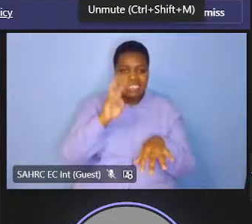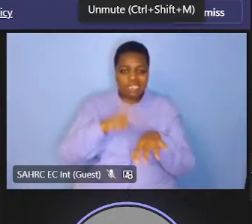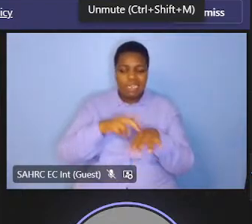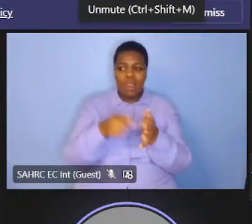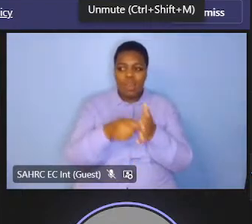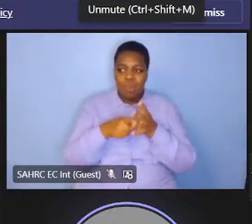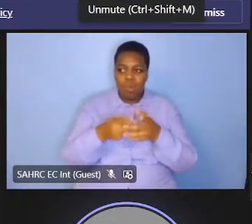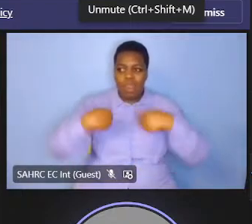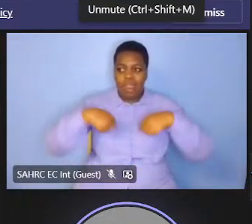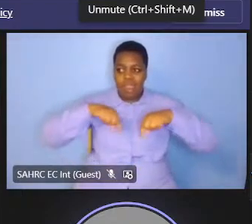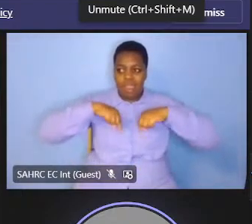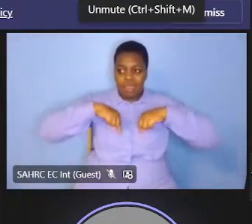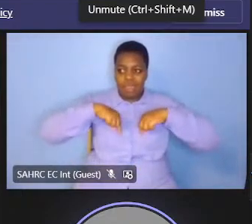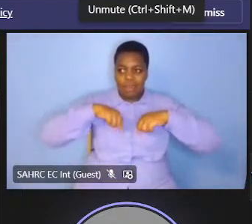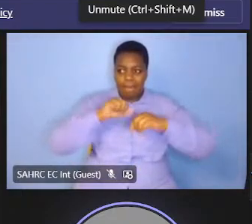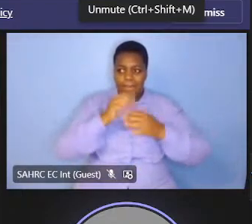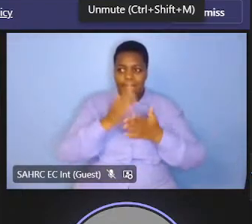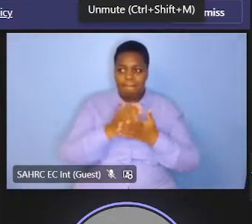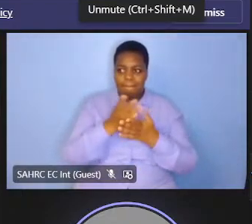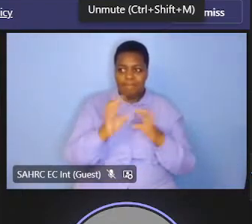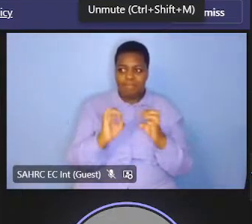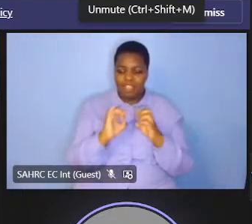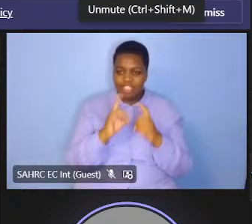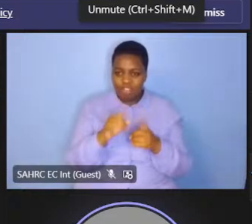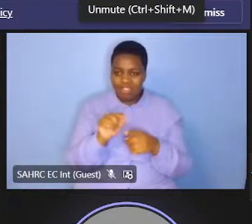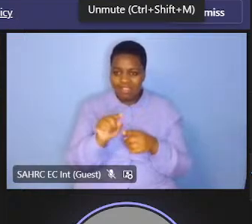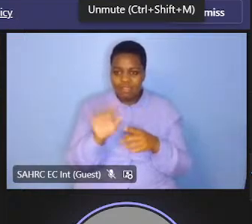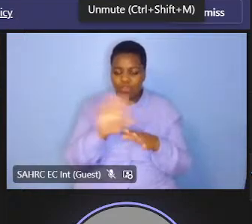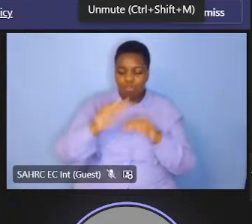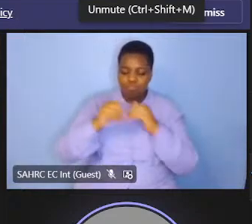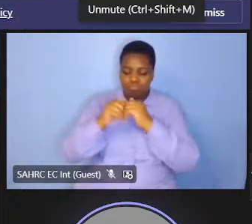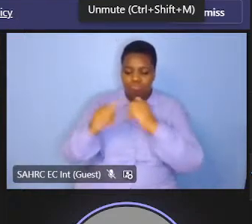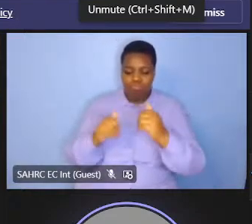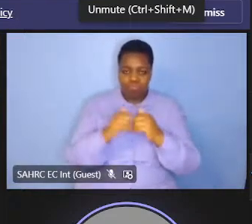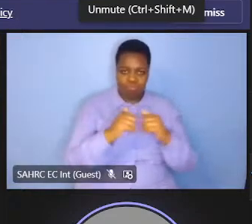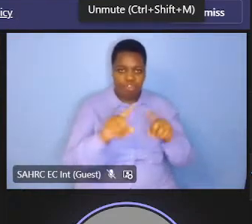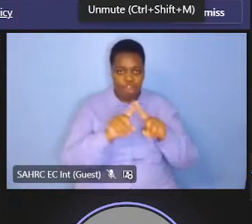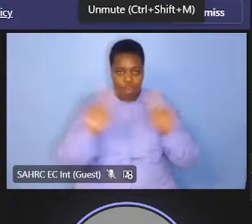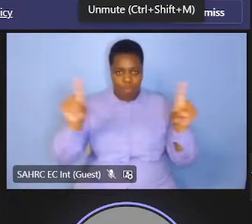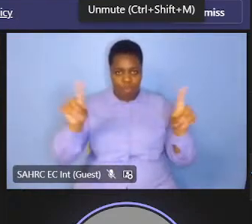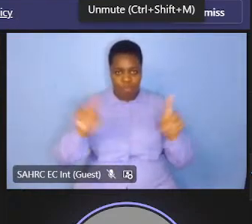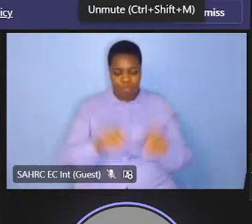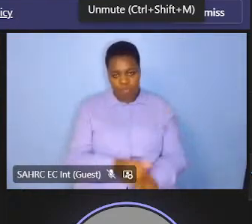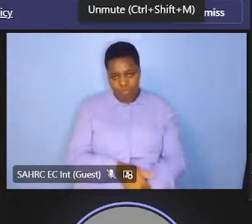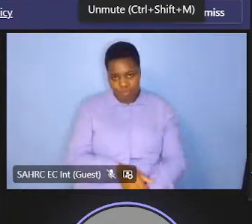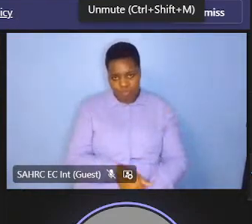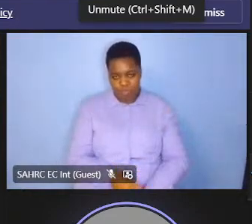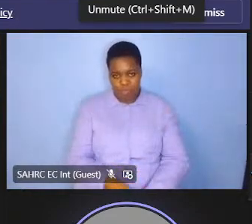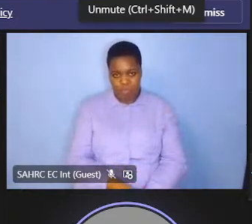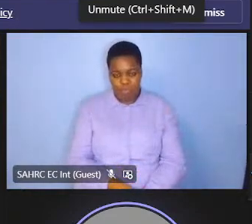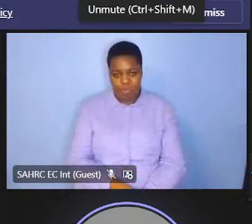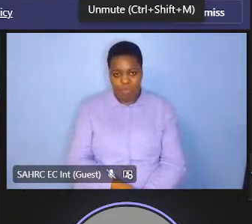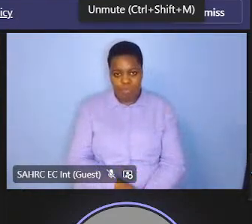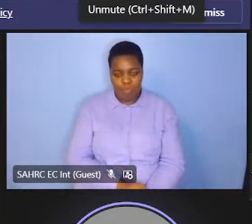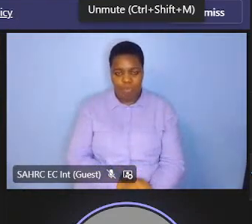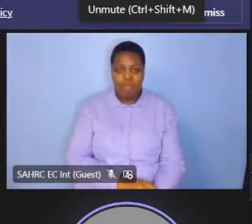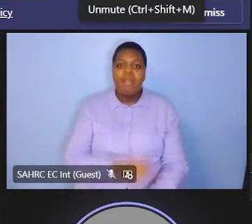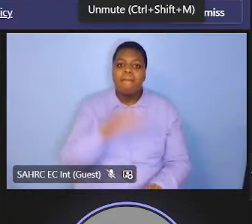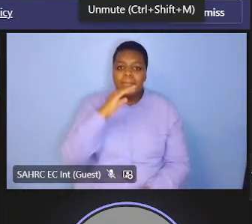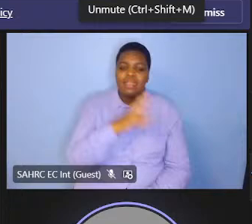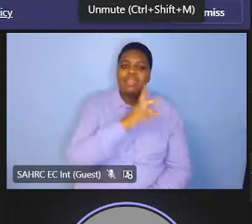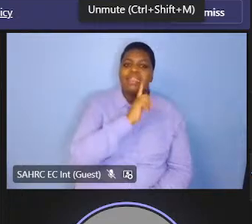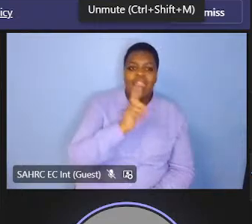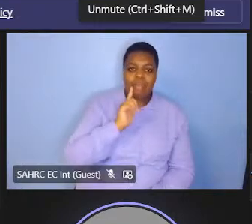state to ensure education is not discriminatory and B, noting the